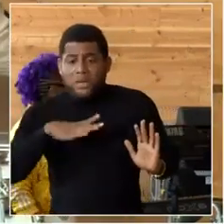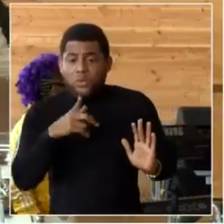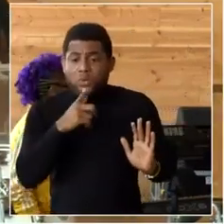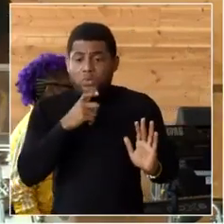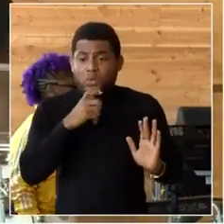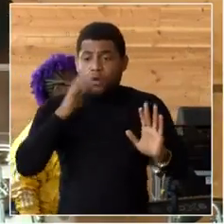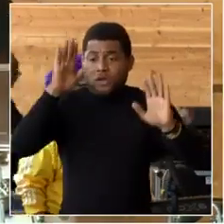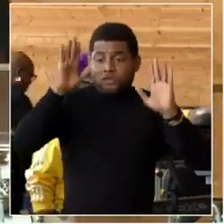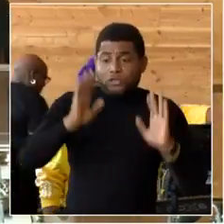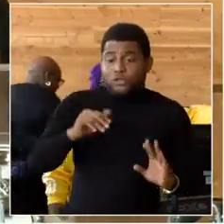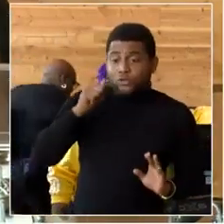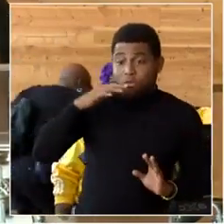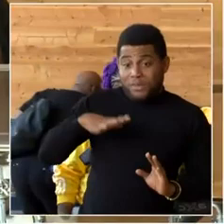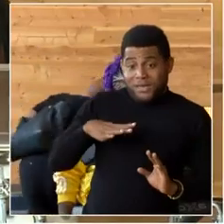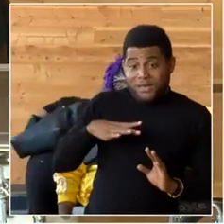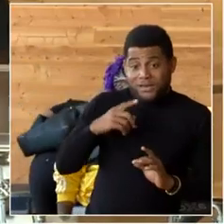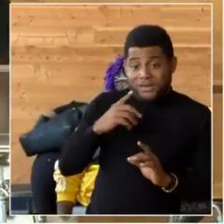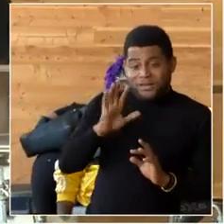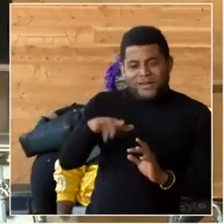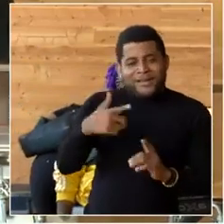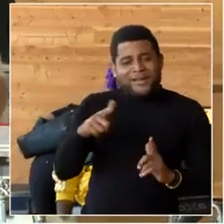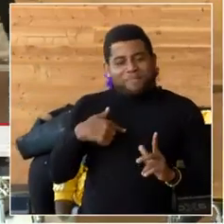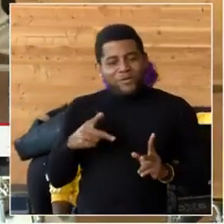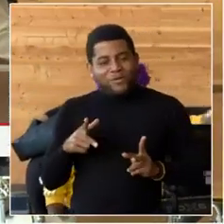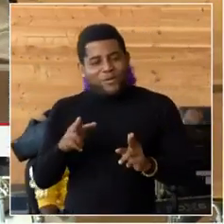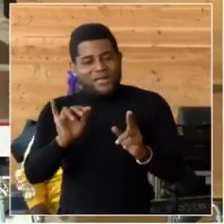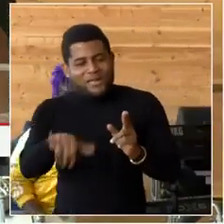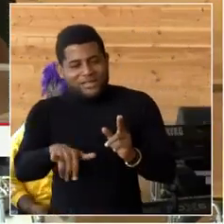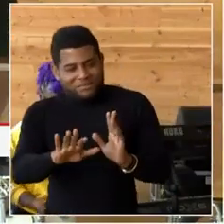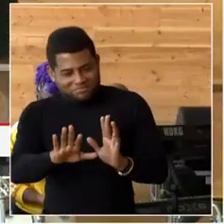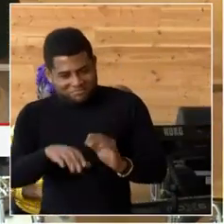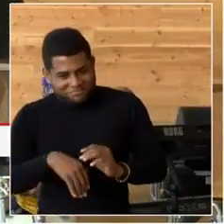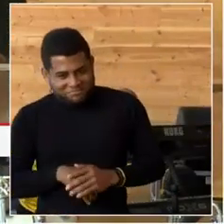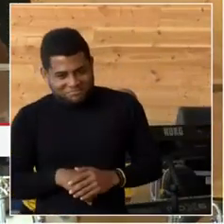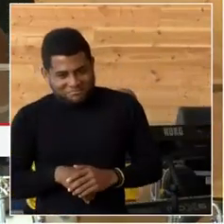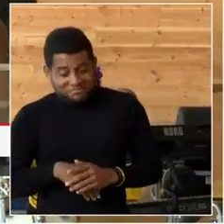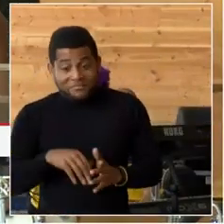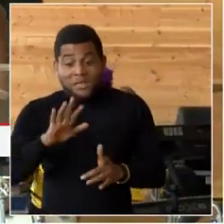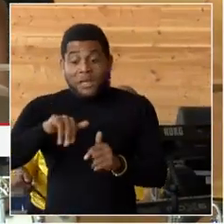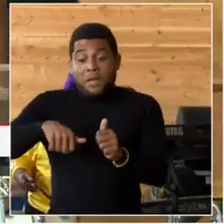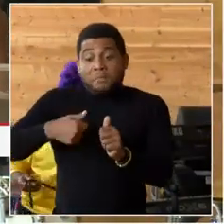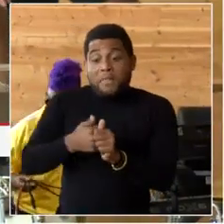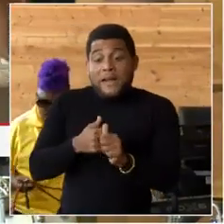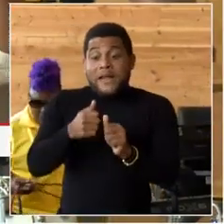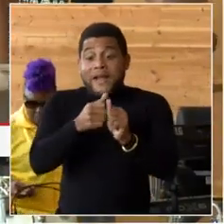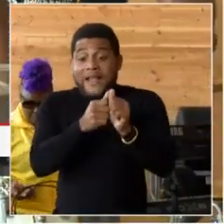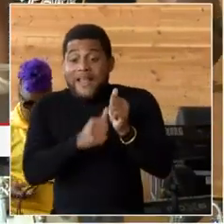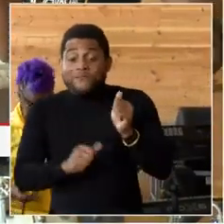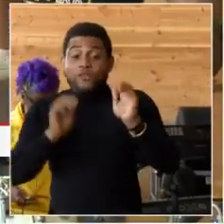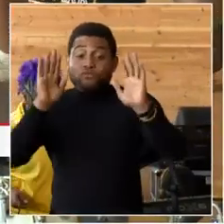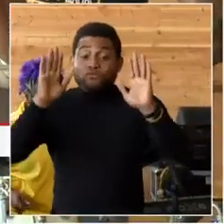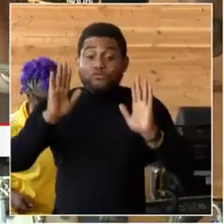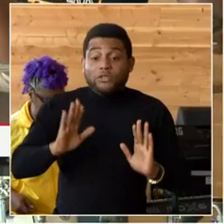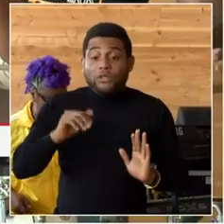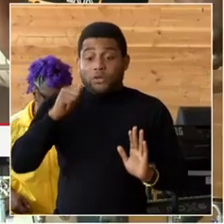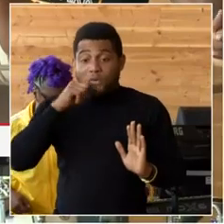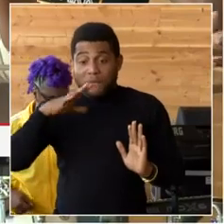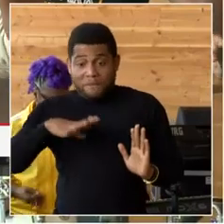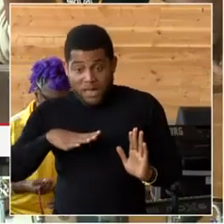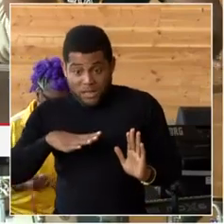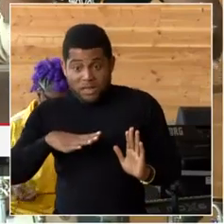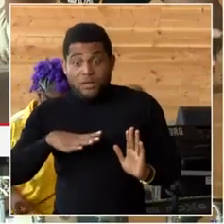Right? So I'm going to edit that a little bit. So behind every great